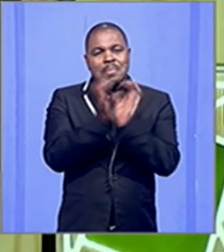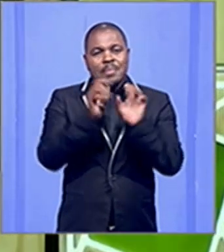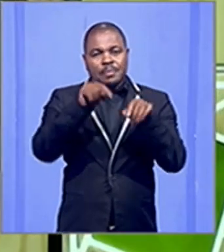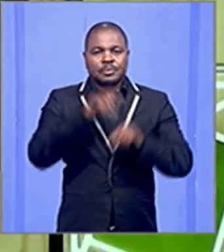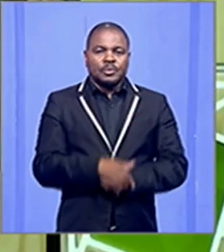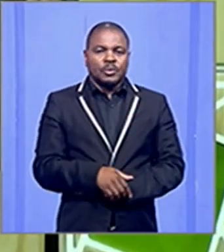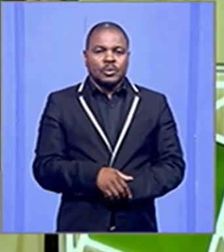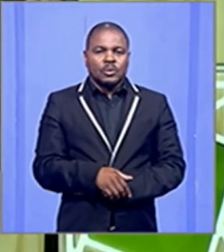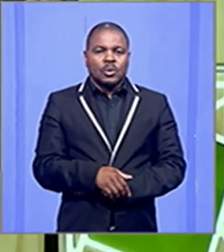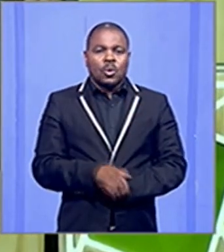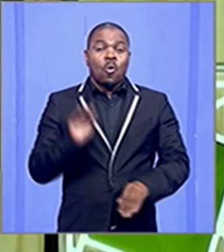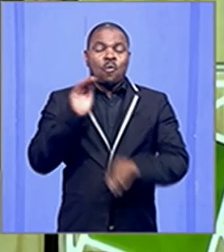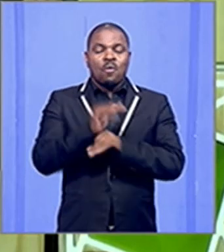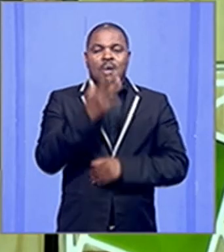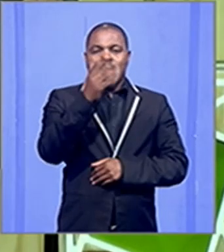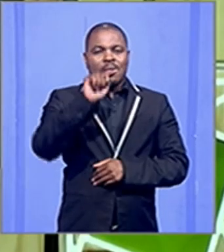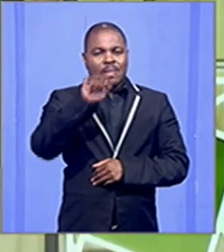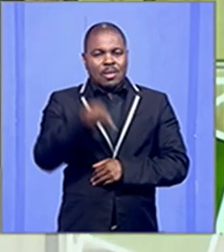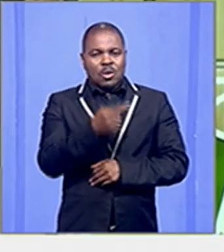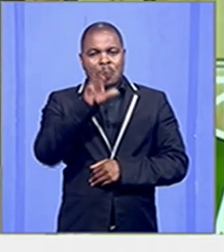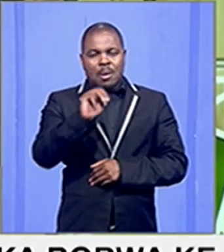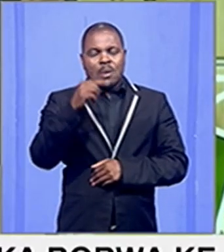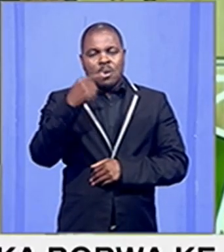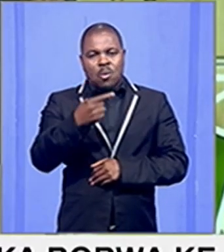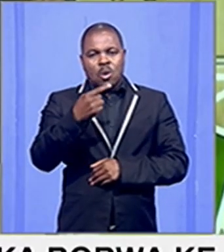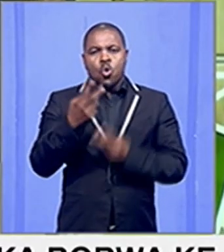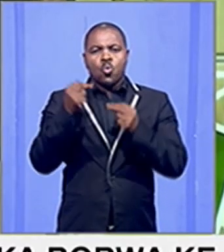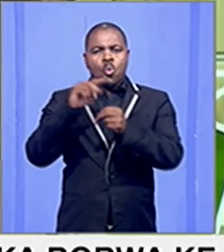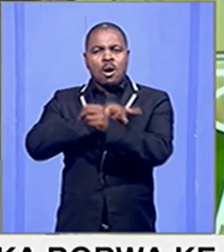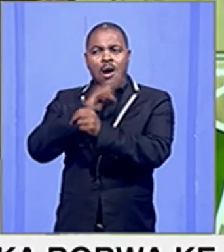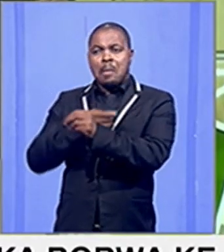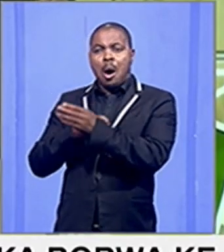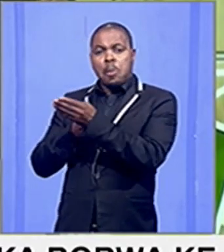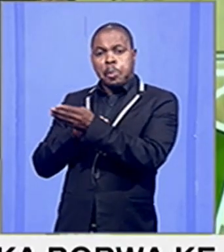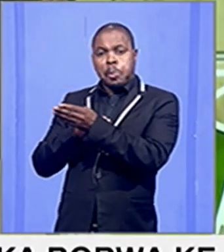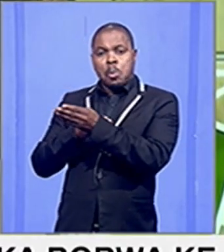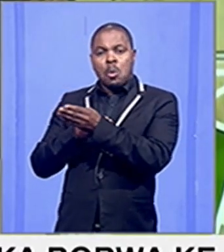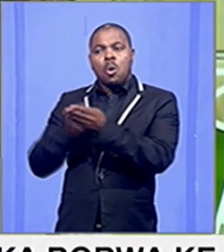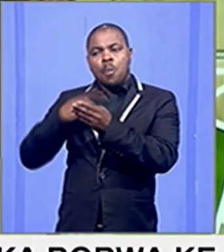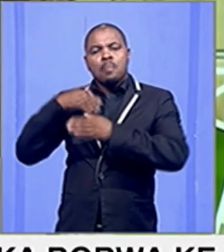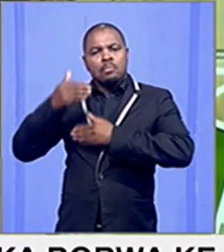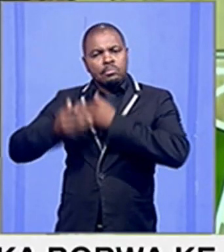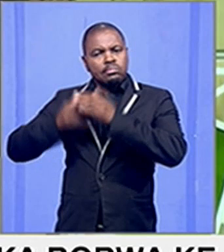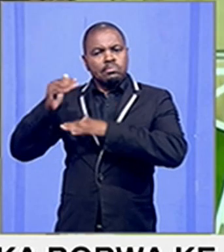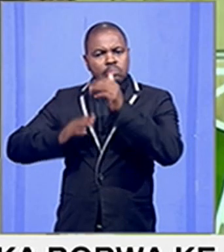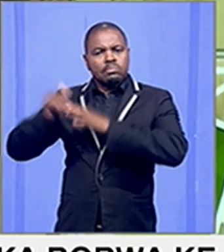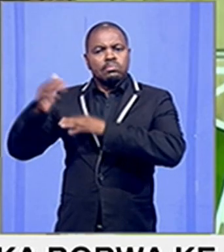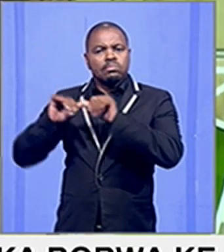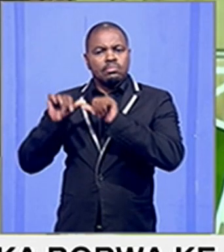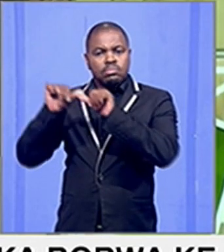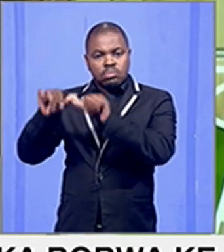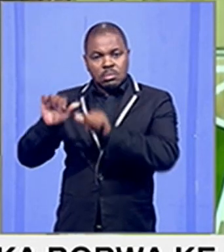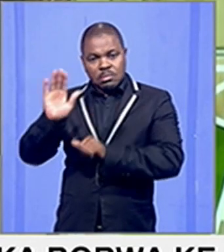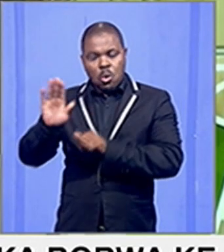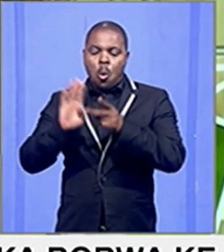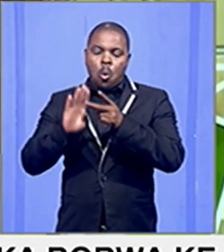There's more than 9,000 megawatts of new capacity that is either in the process of being built or in the process